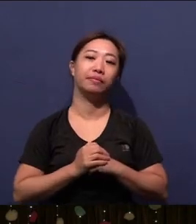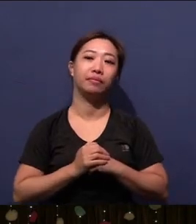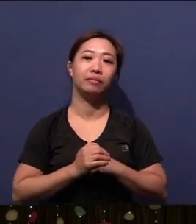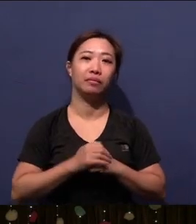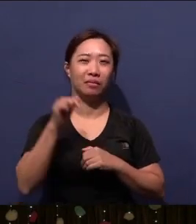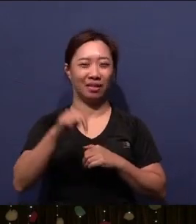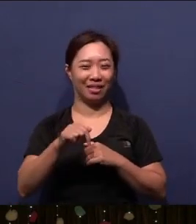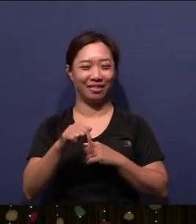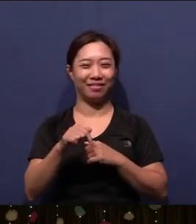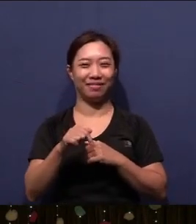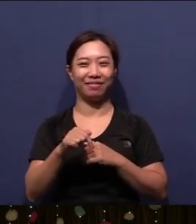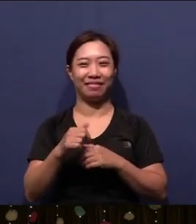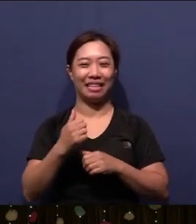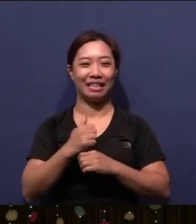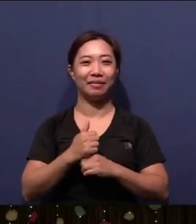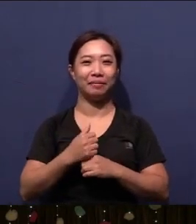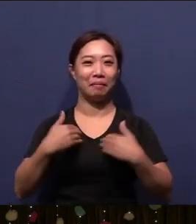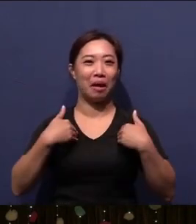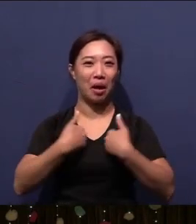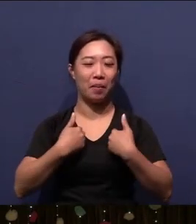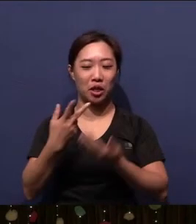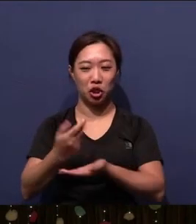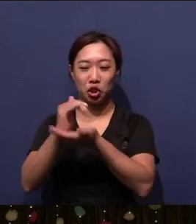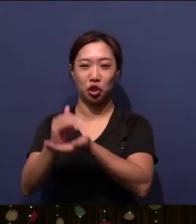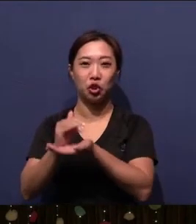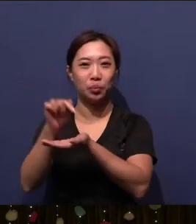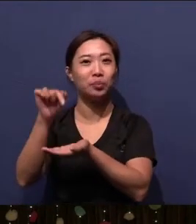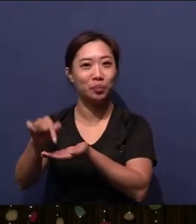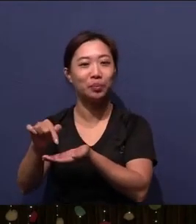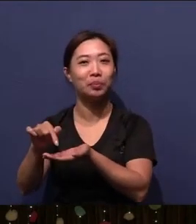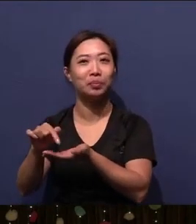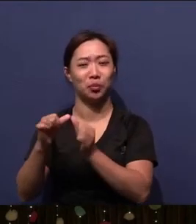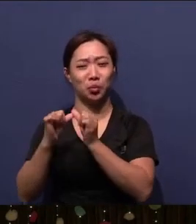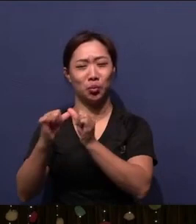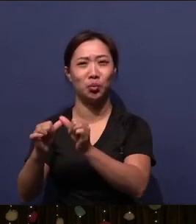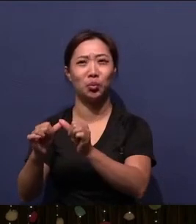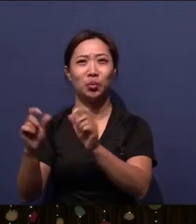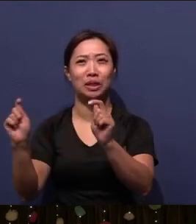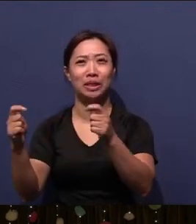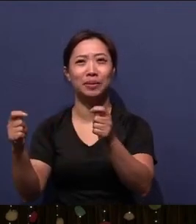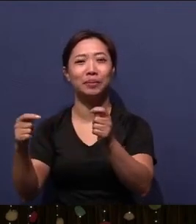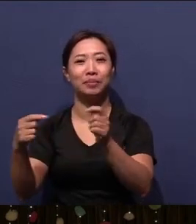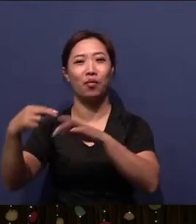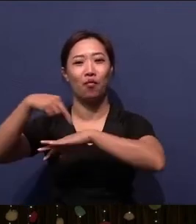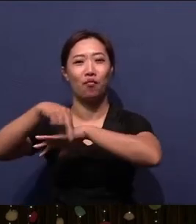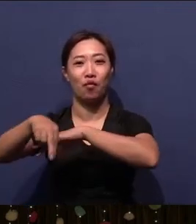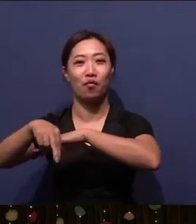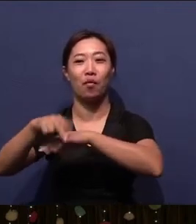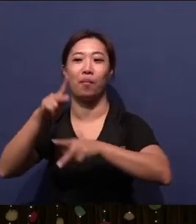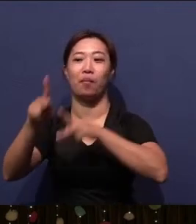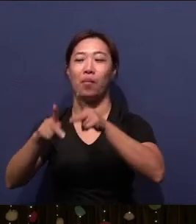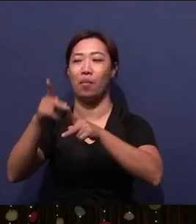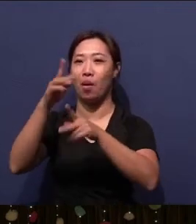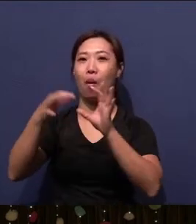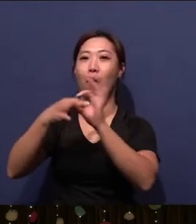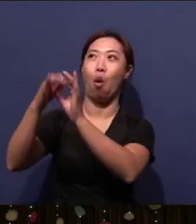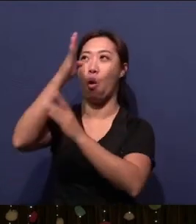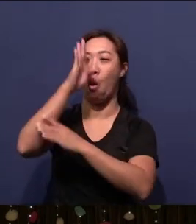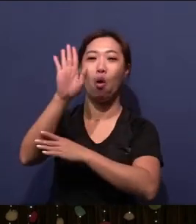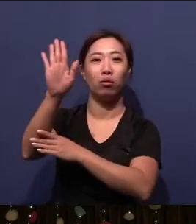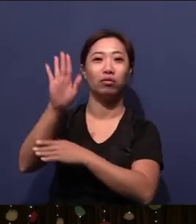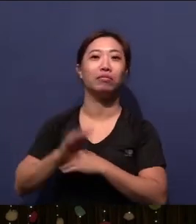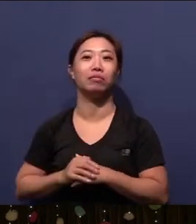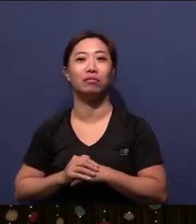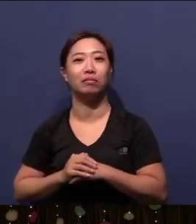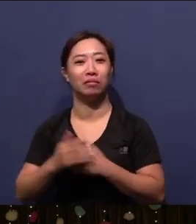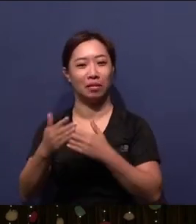The word, the animal sheep, is a consistent image in the Bible to refer to the people of God. Whether it refers